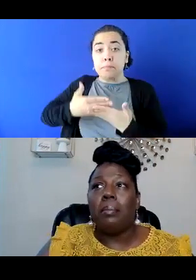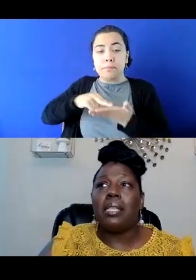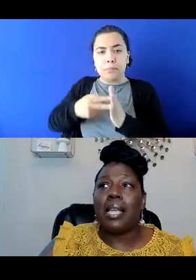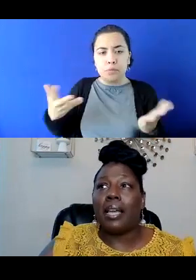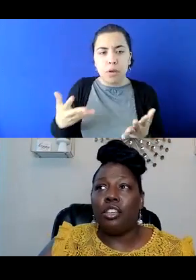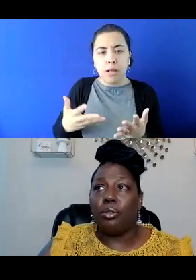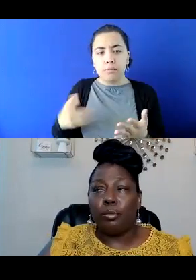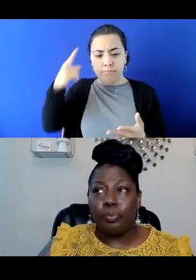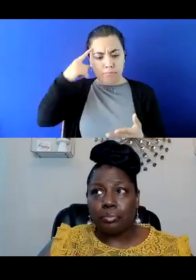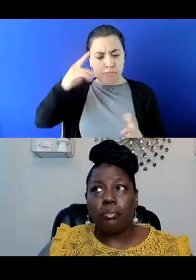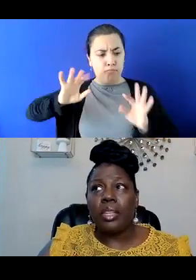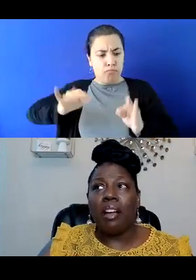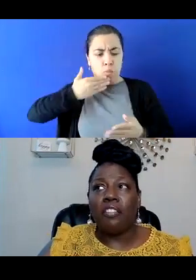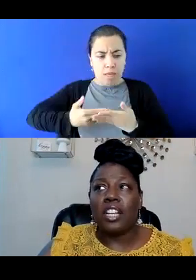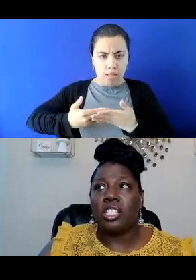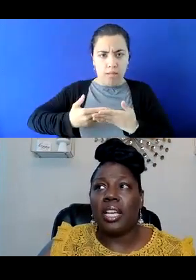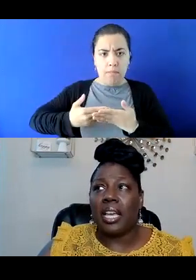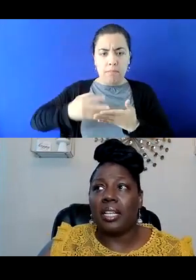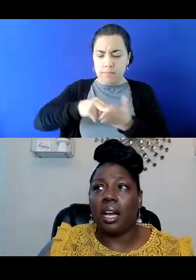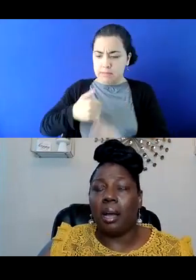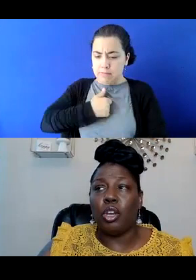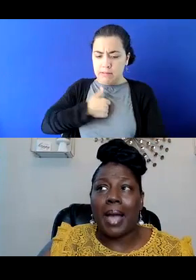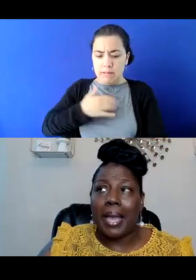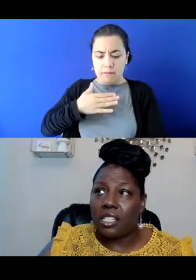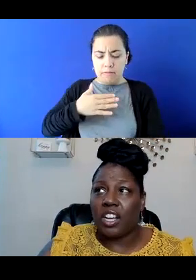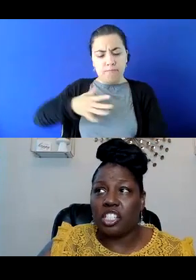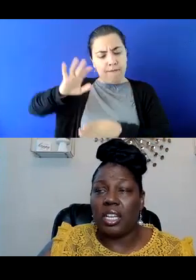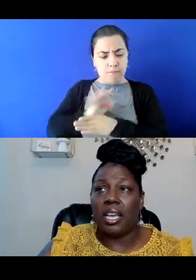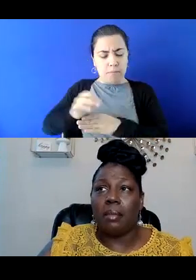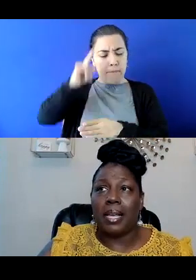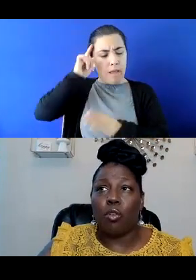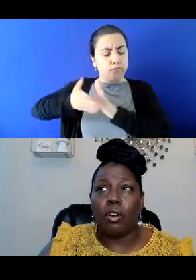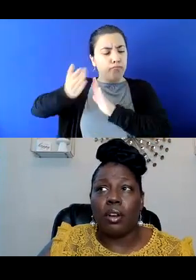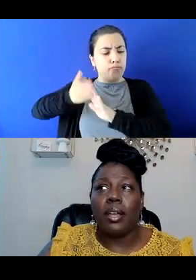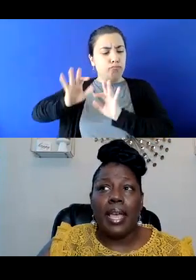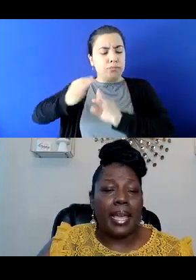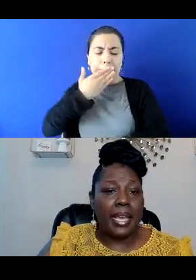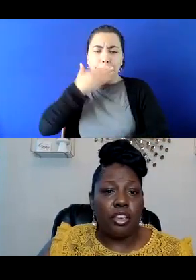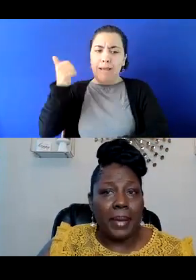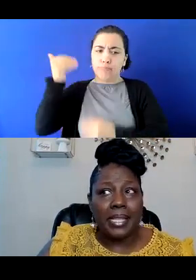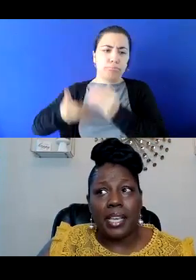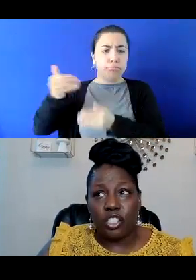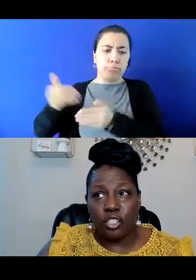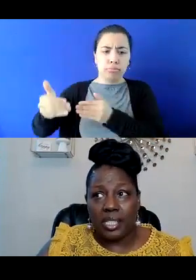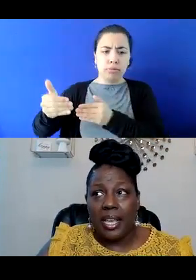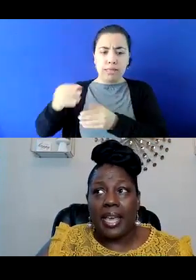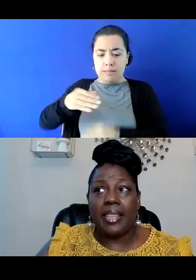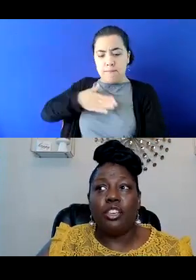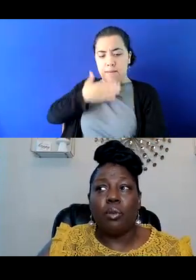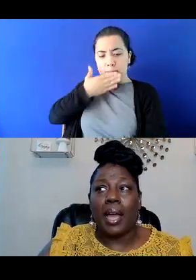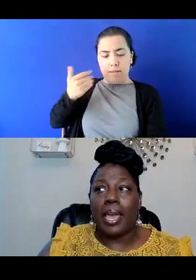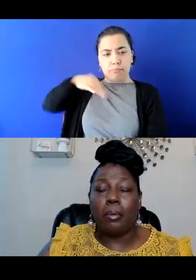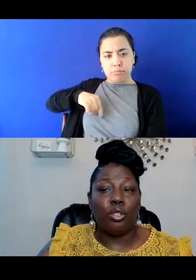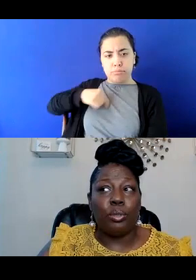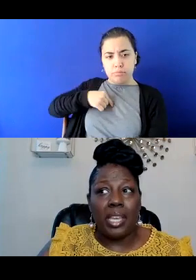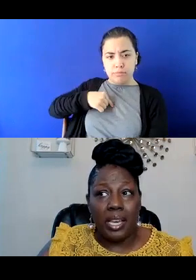well means that you are functioning in, your mind is functioning in the best order and in your best interest, and that